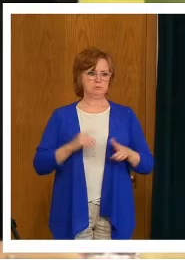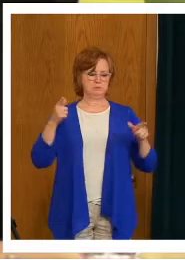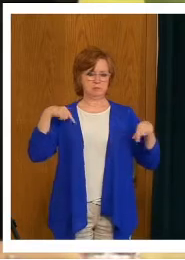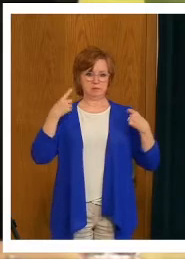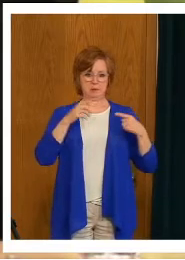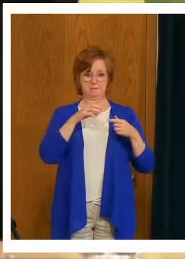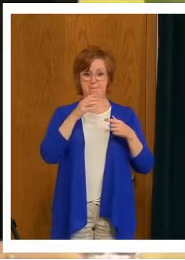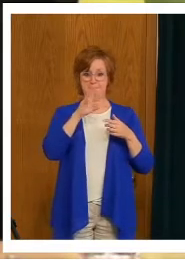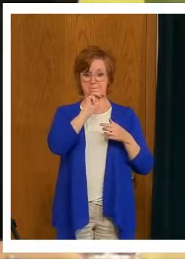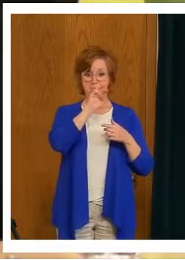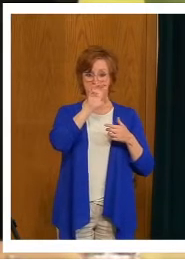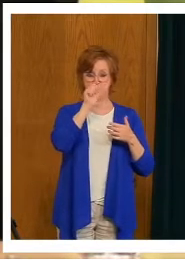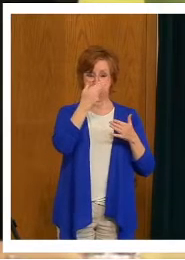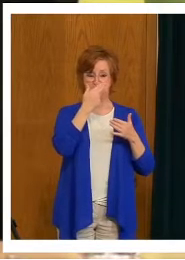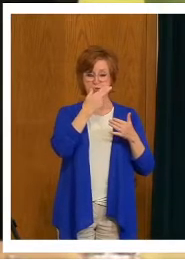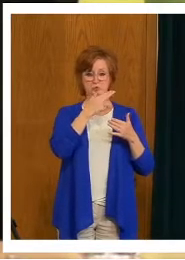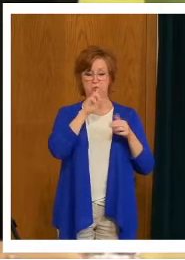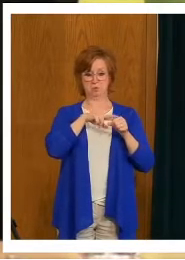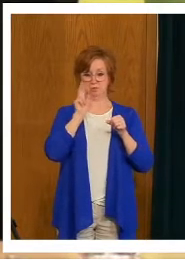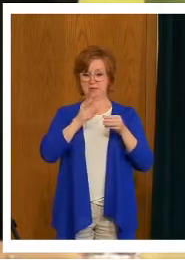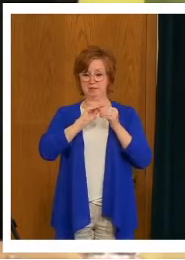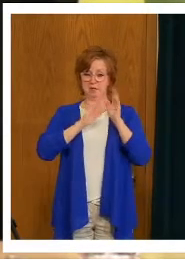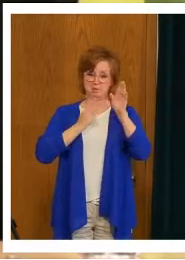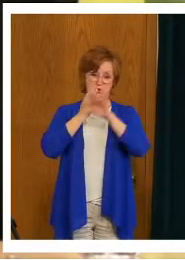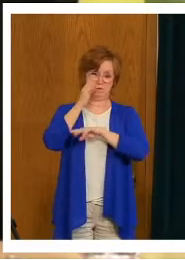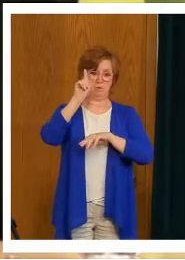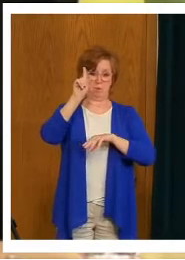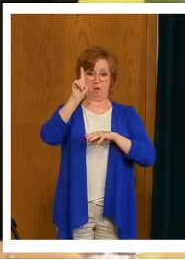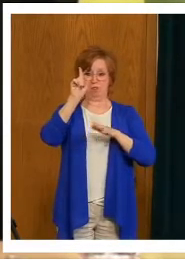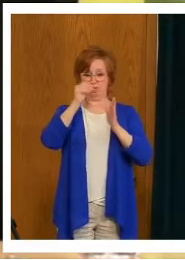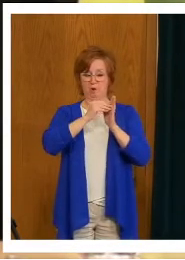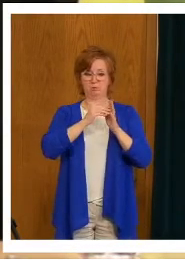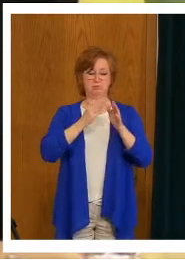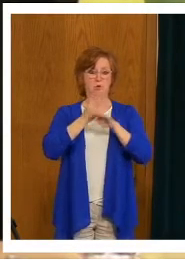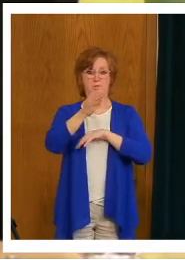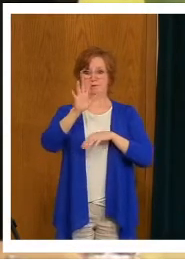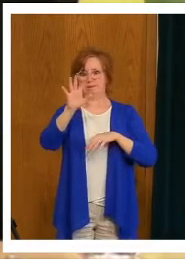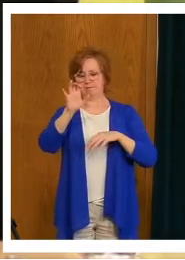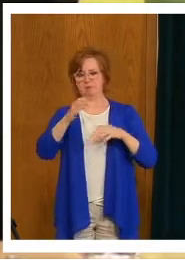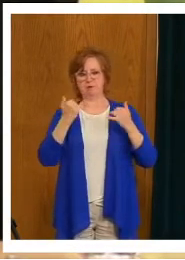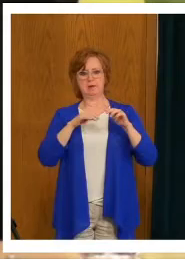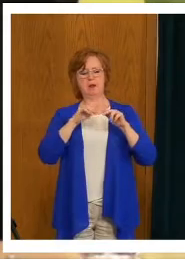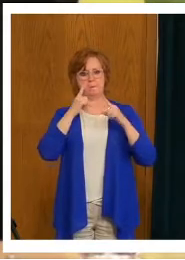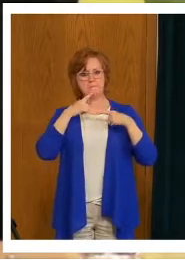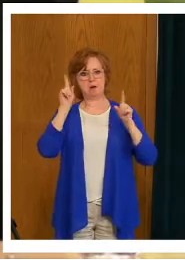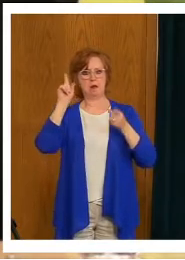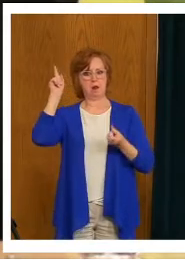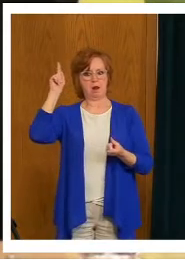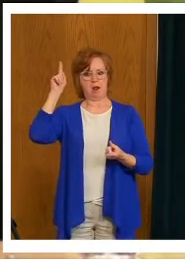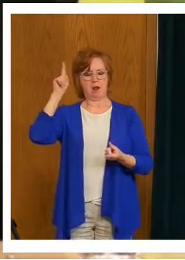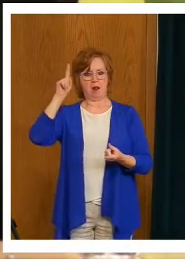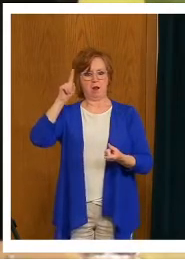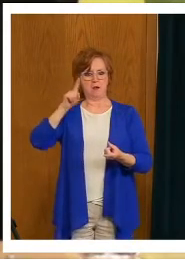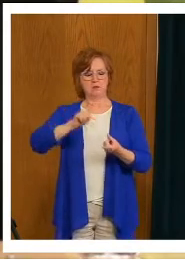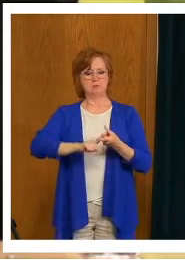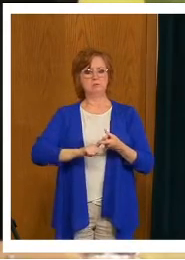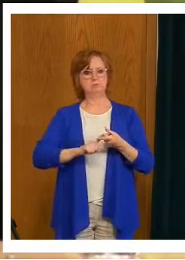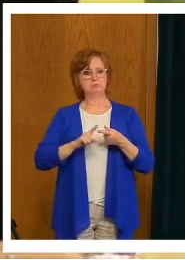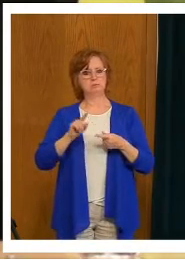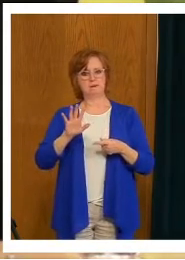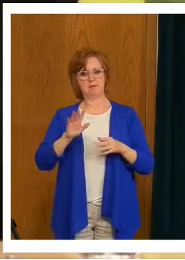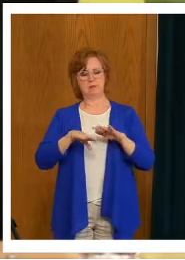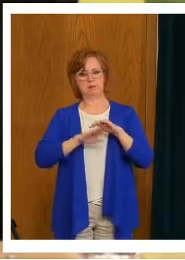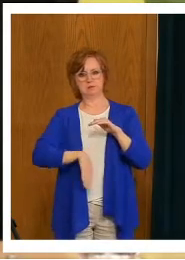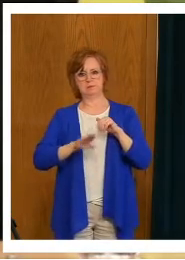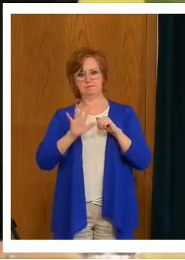since mid-March, but test positivity remains relatively high. Are we worried that we're missing cases in Regina and that